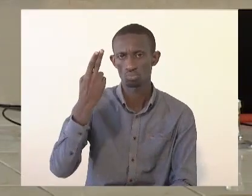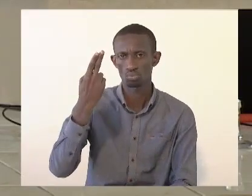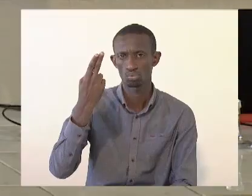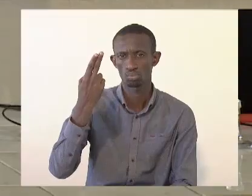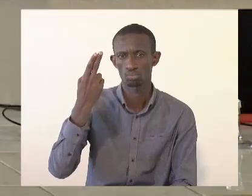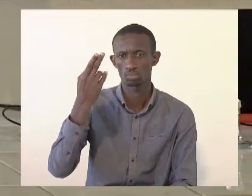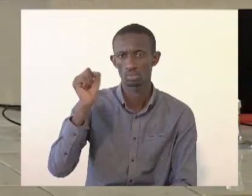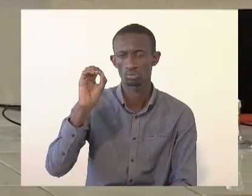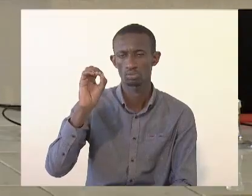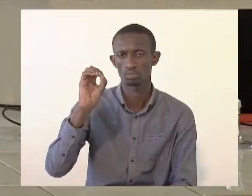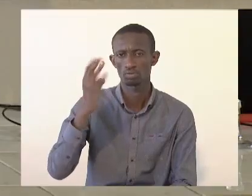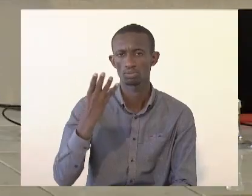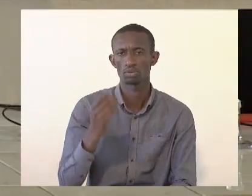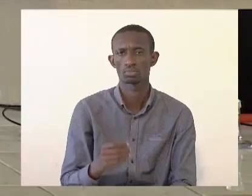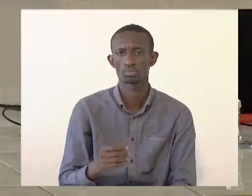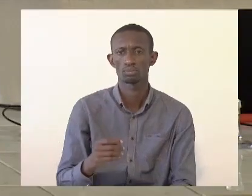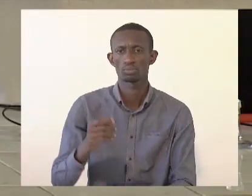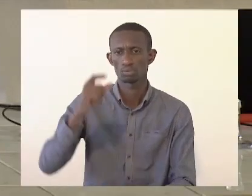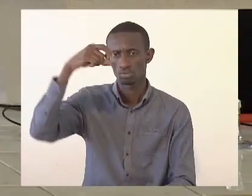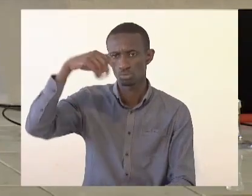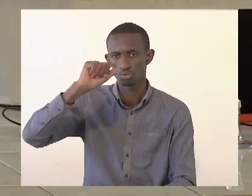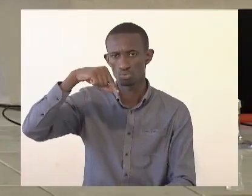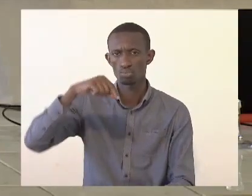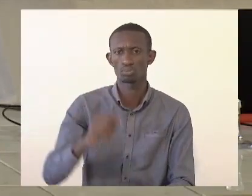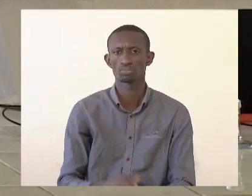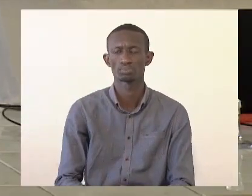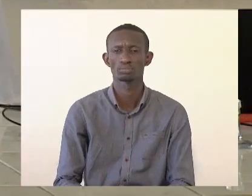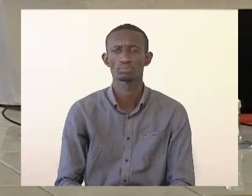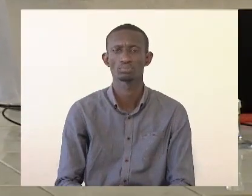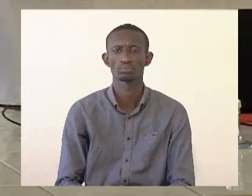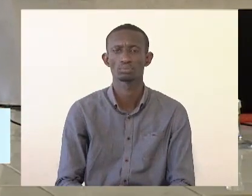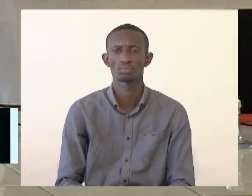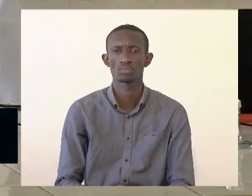H2SO4, and it reacts with copper oxide.